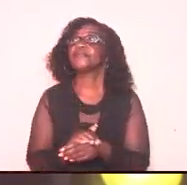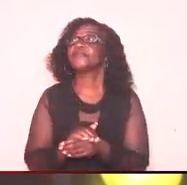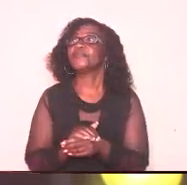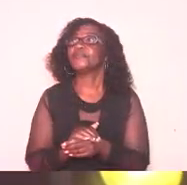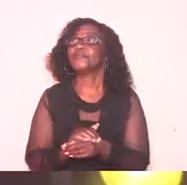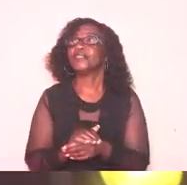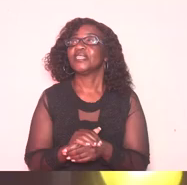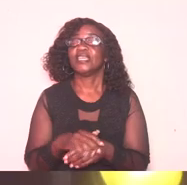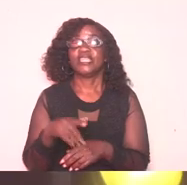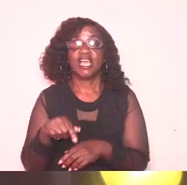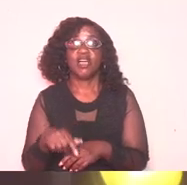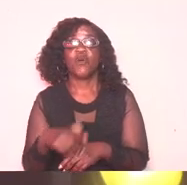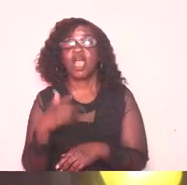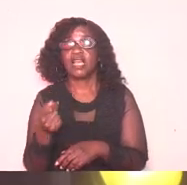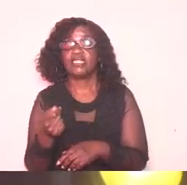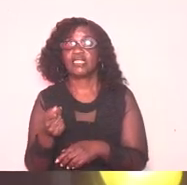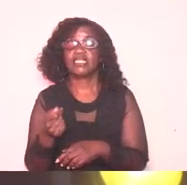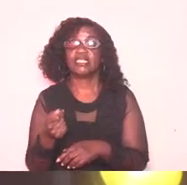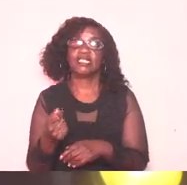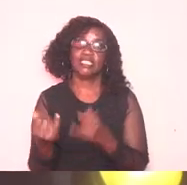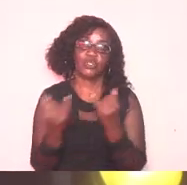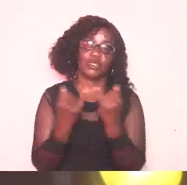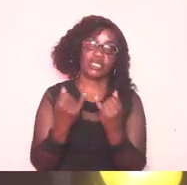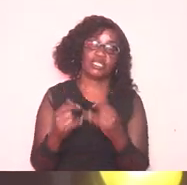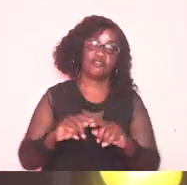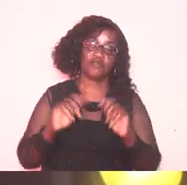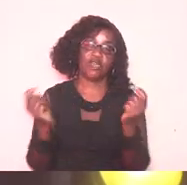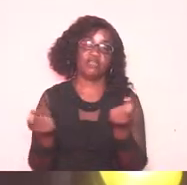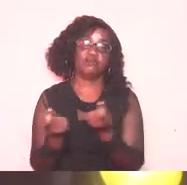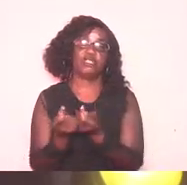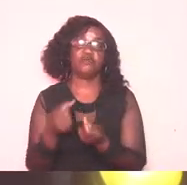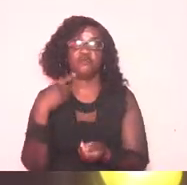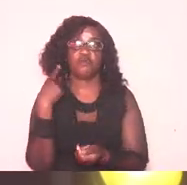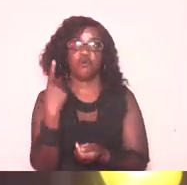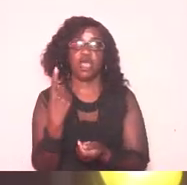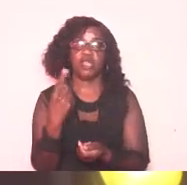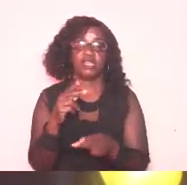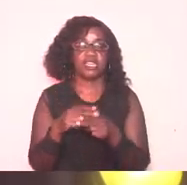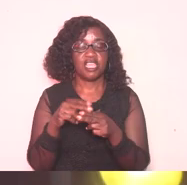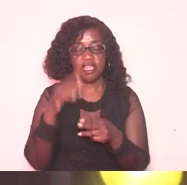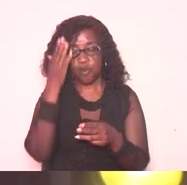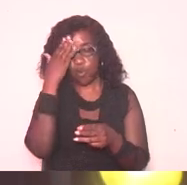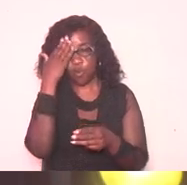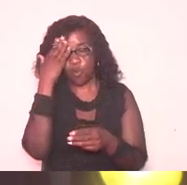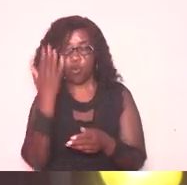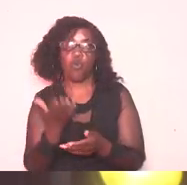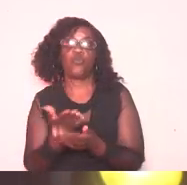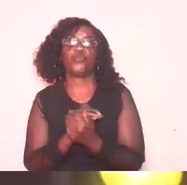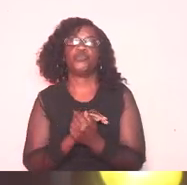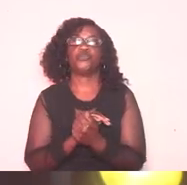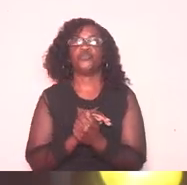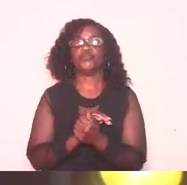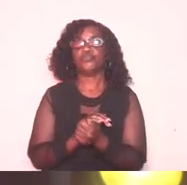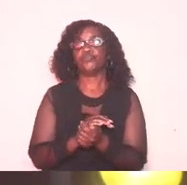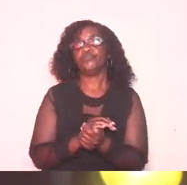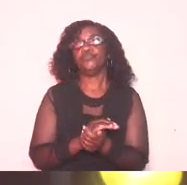.co.Nicole. I will ask the contestants to introduce themselves from their far right to the far left, and then the games